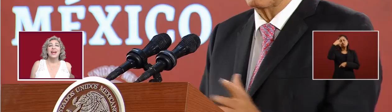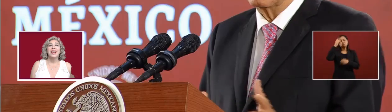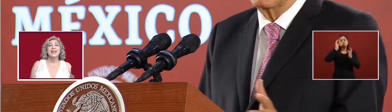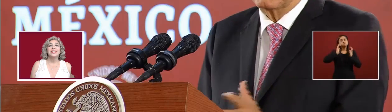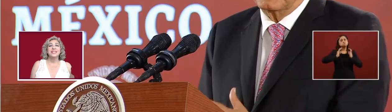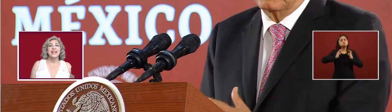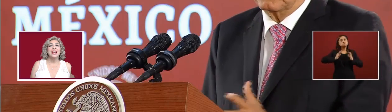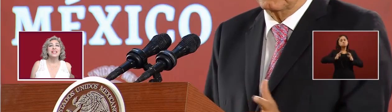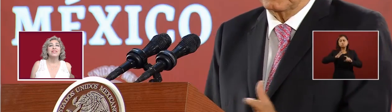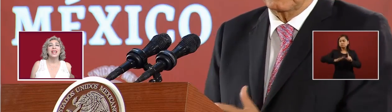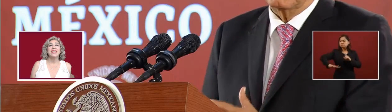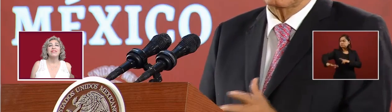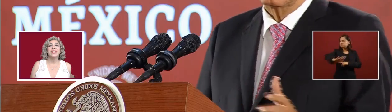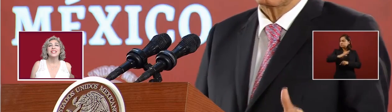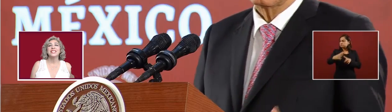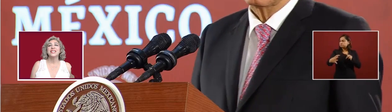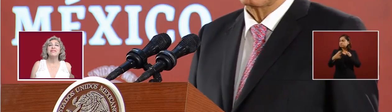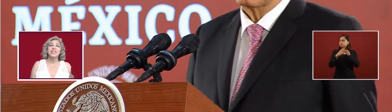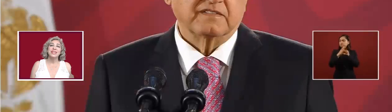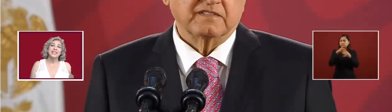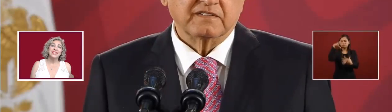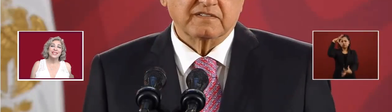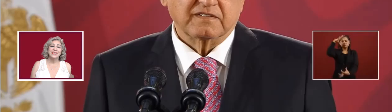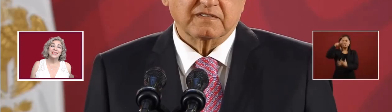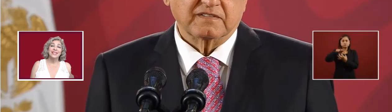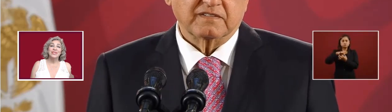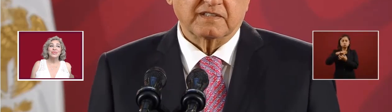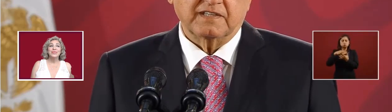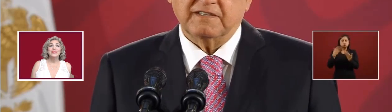a style of life that's different